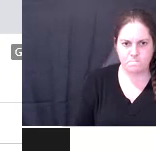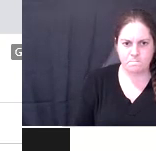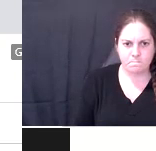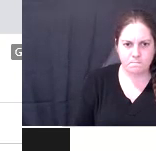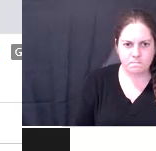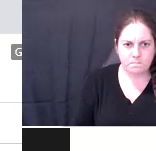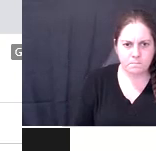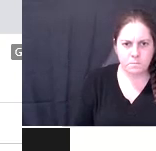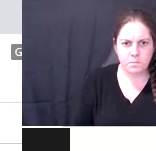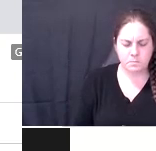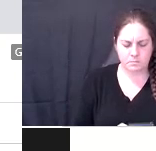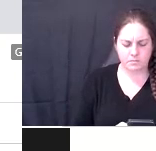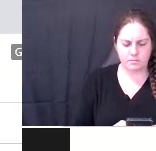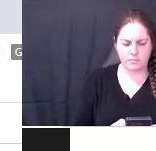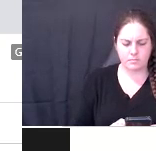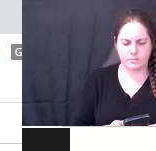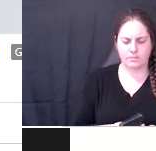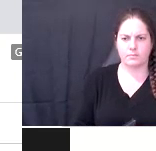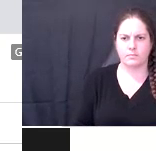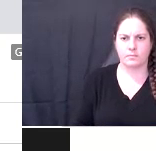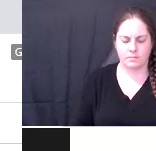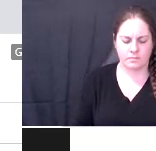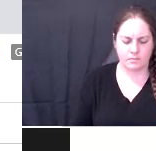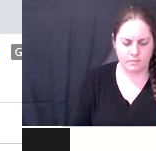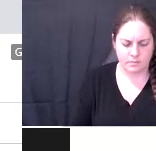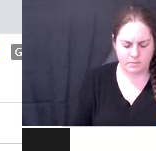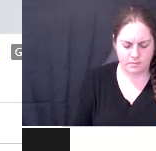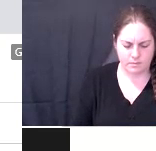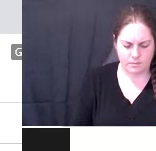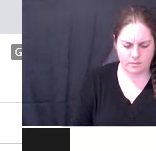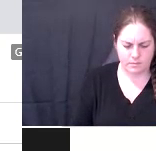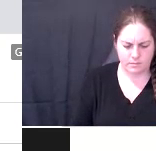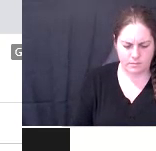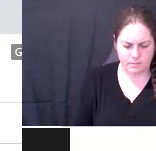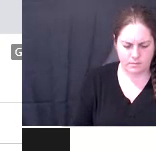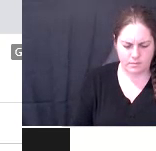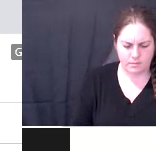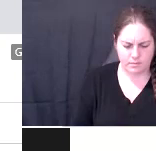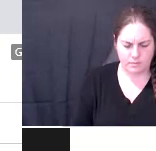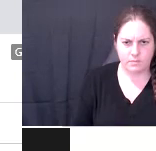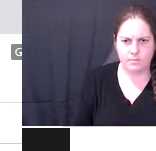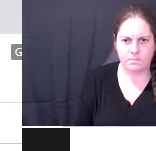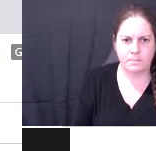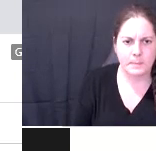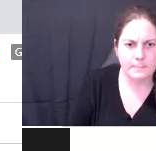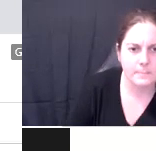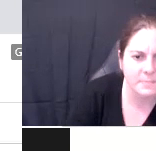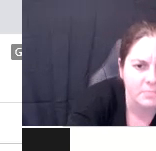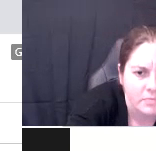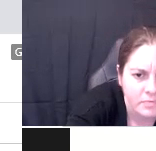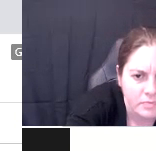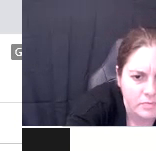close or the deadline is passed and you won't be able to submit that item,